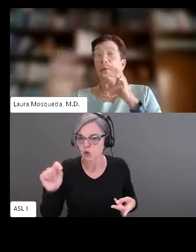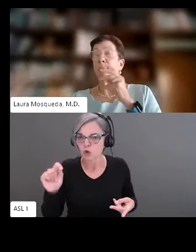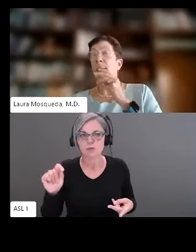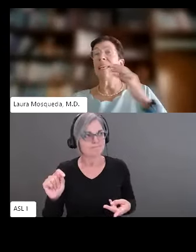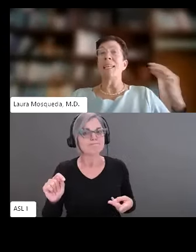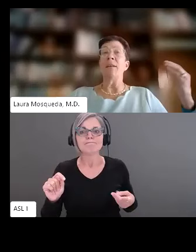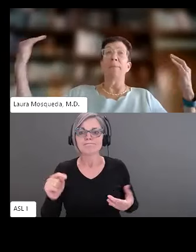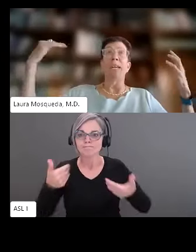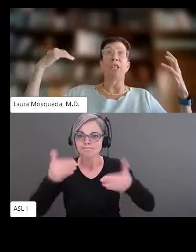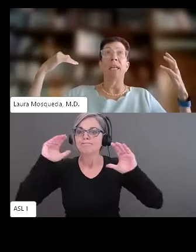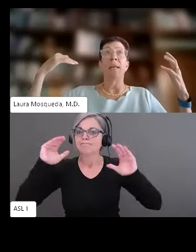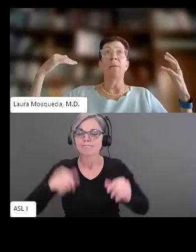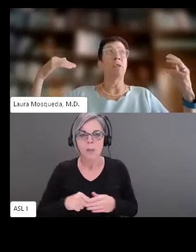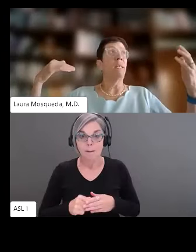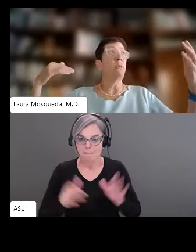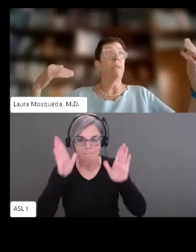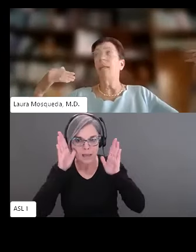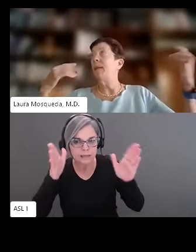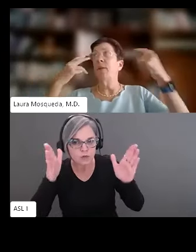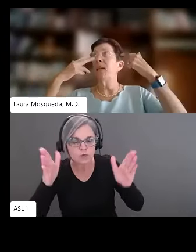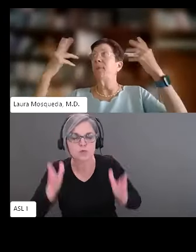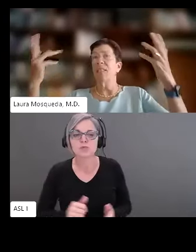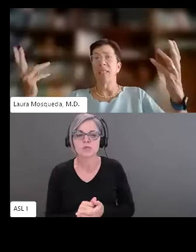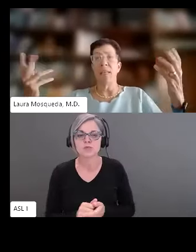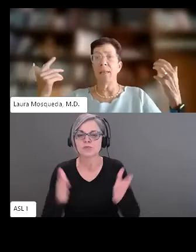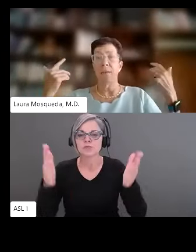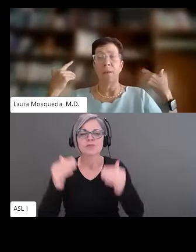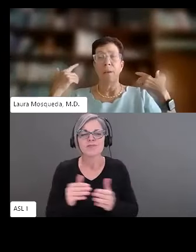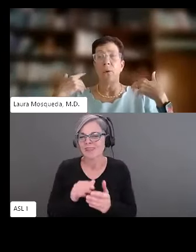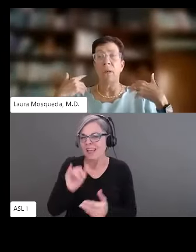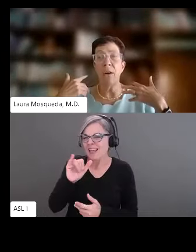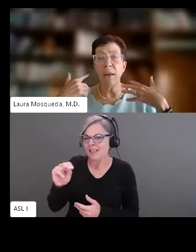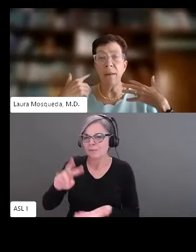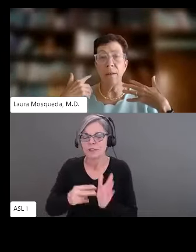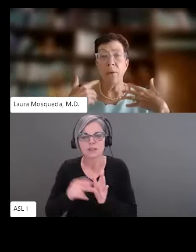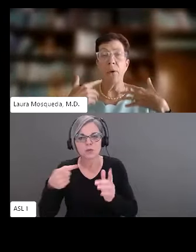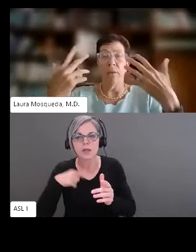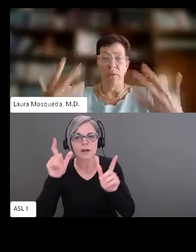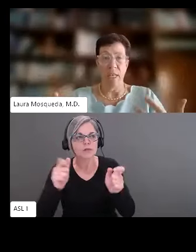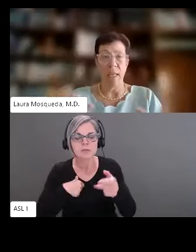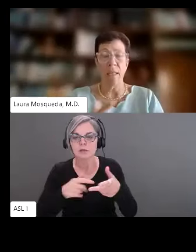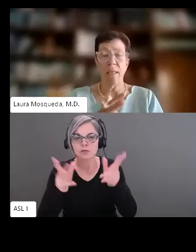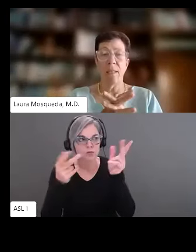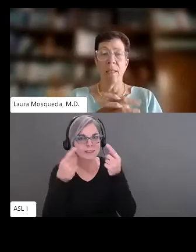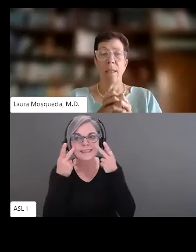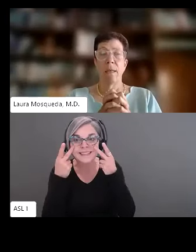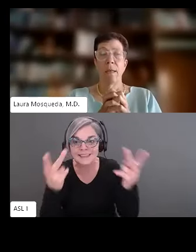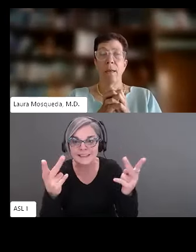We have to be able to get the information in, which means we need to either be able to see it or hear it or understand